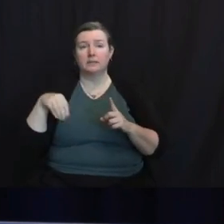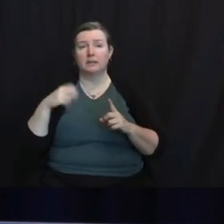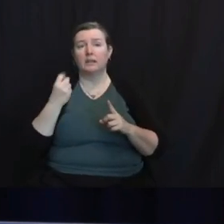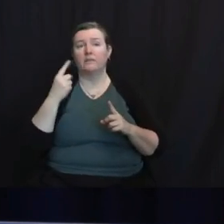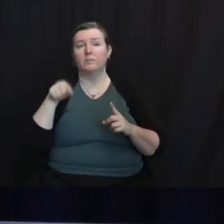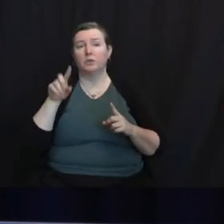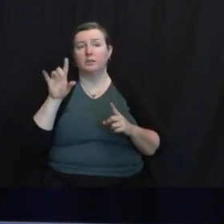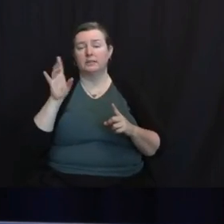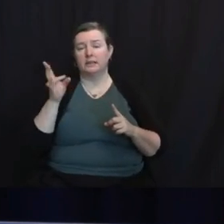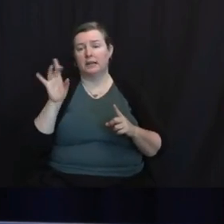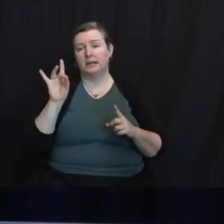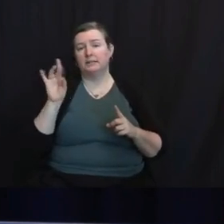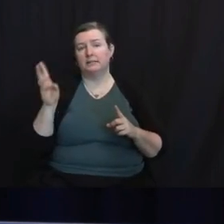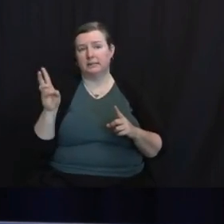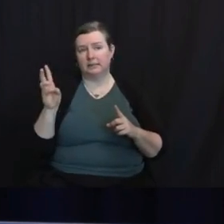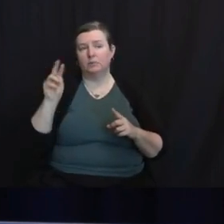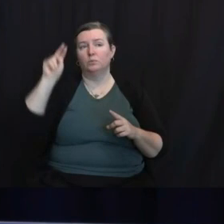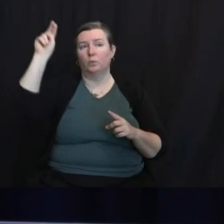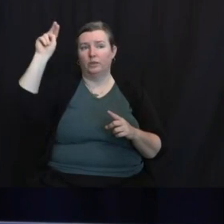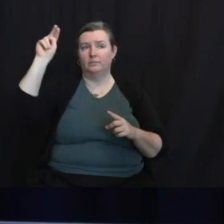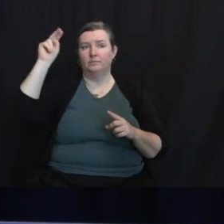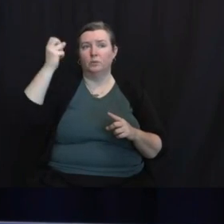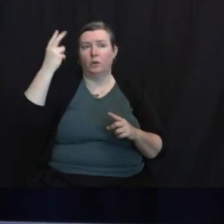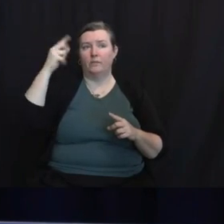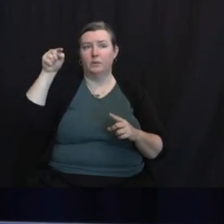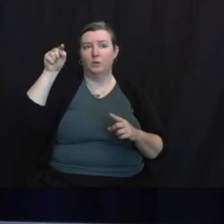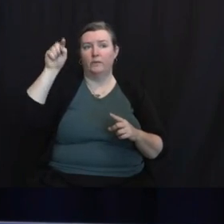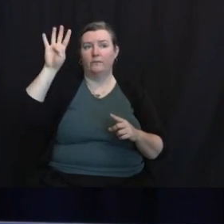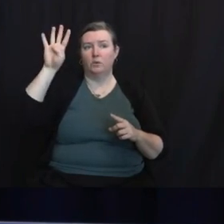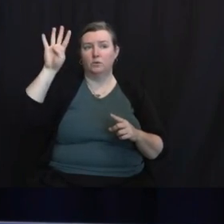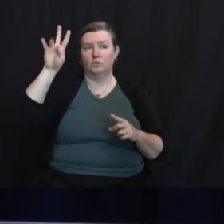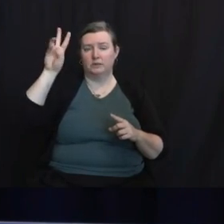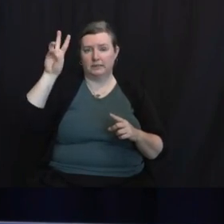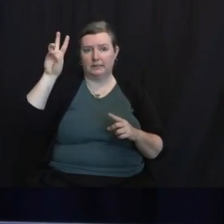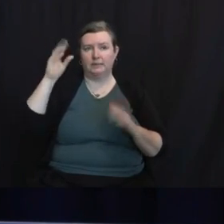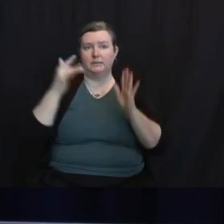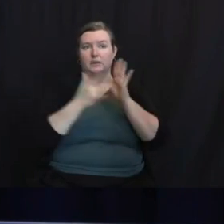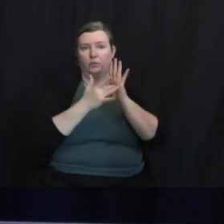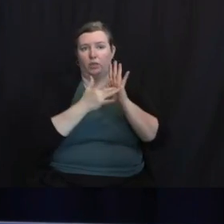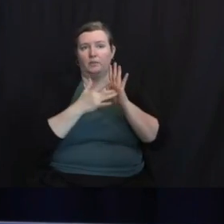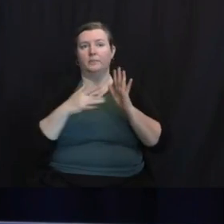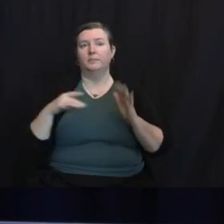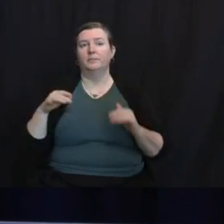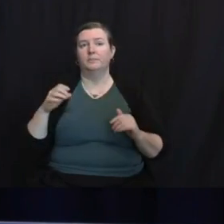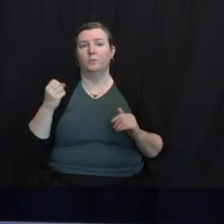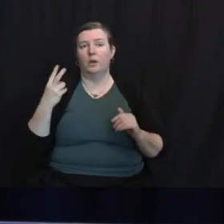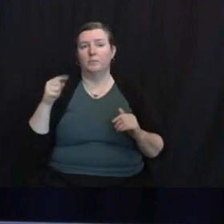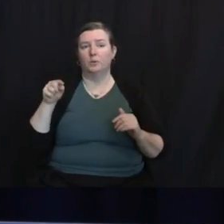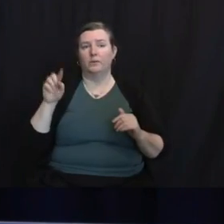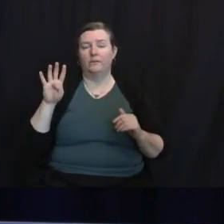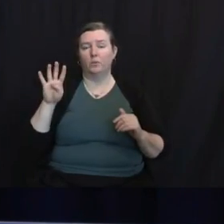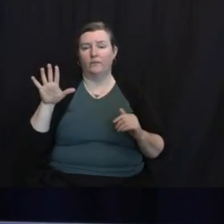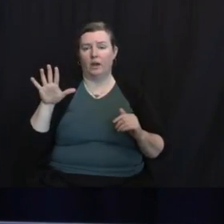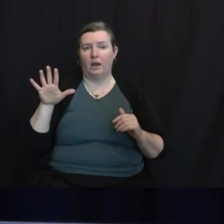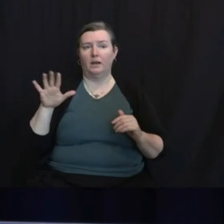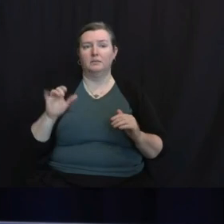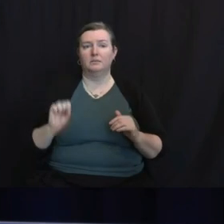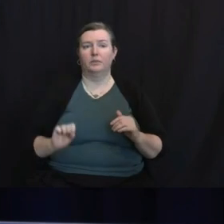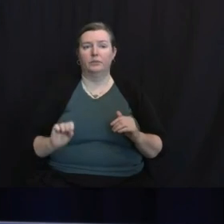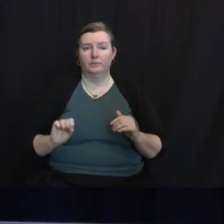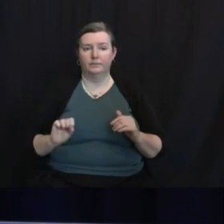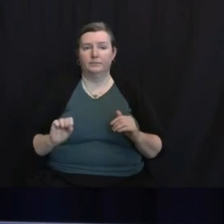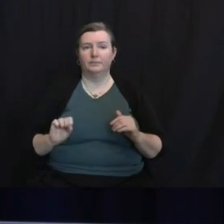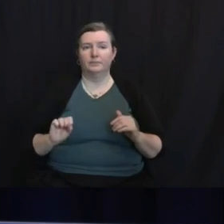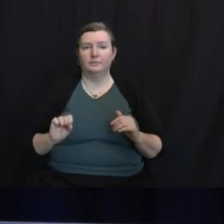The northern part of the state reports 12.46, central part of the state 12.45, and the southern part of the